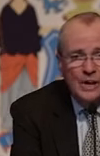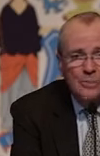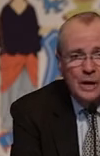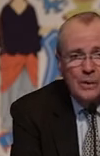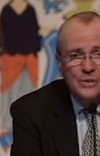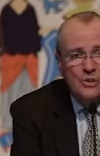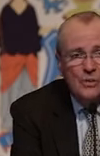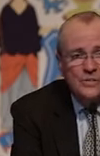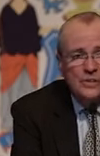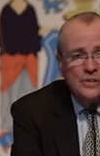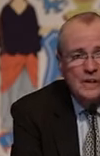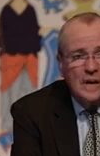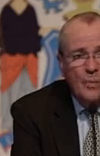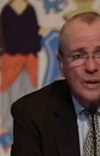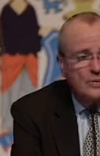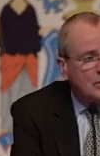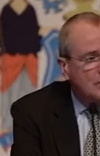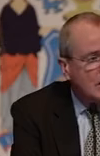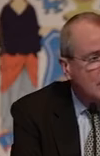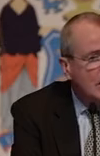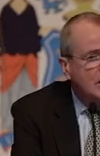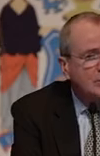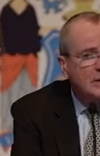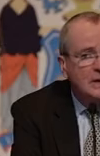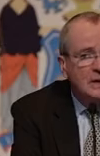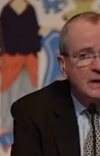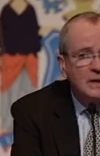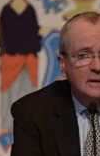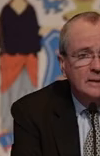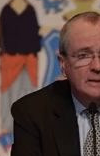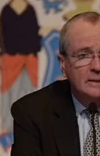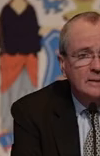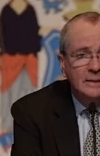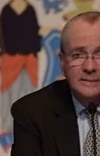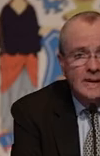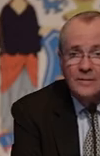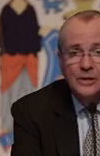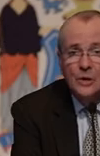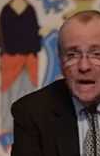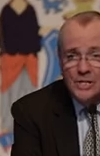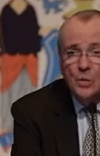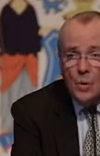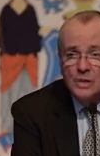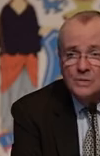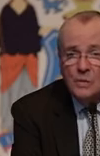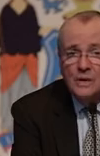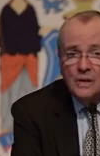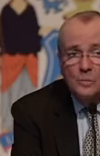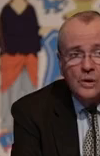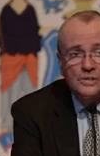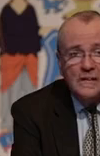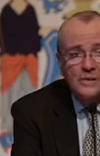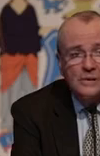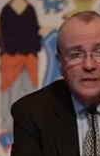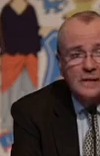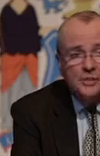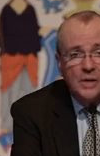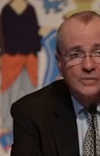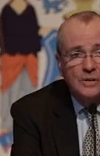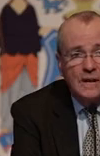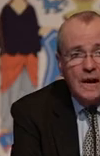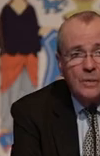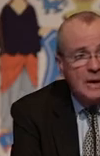and saying a prayer with Joe Griffey's, I wanted to see it with my own eyes. And I said, I've got no magic wands, but we've got to work together